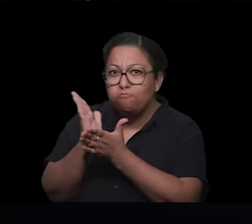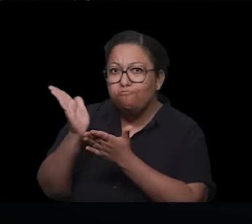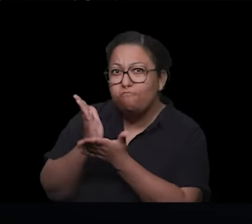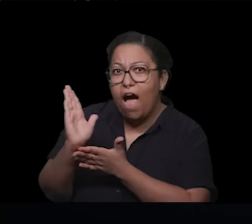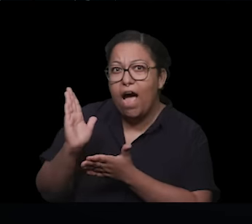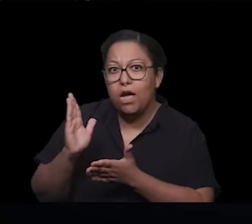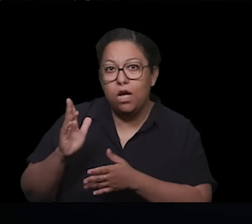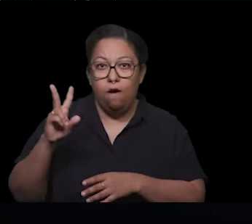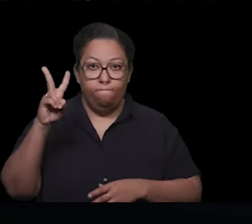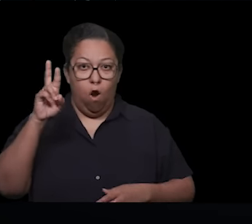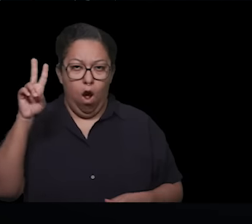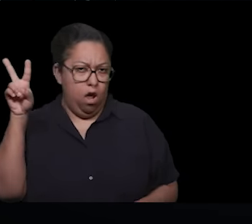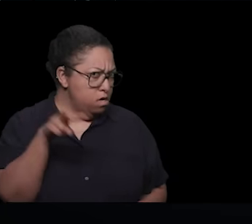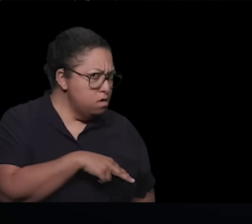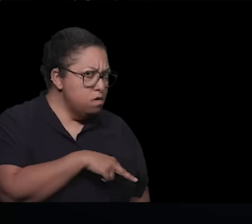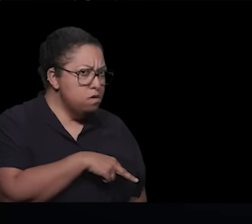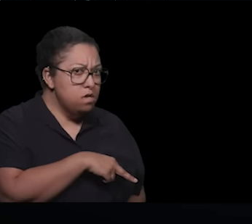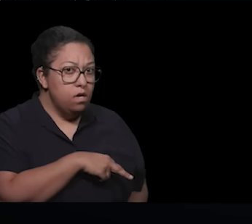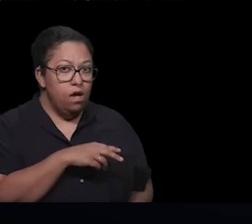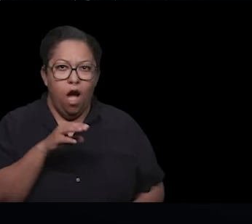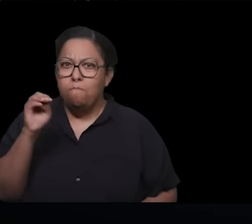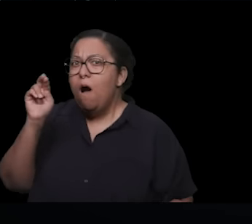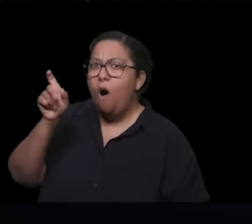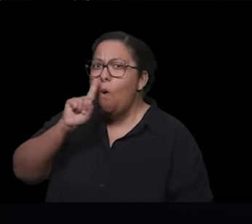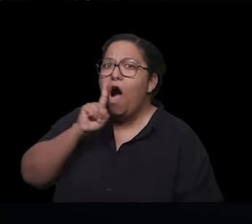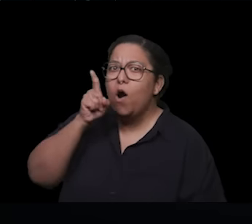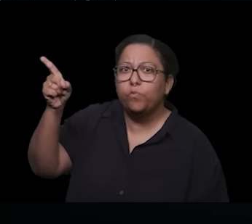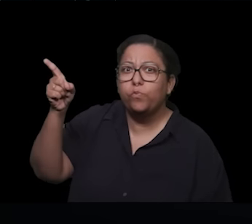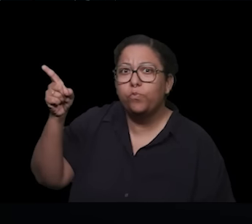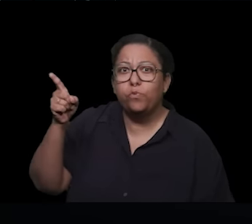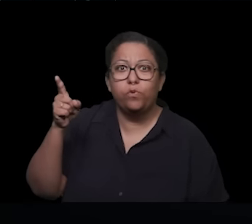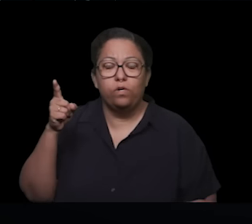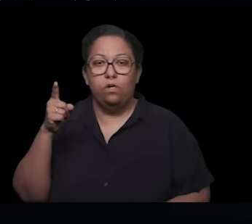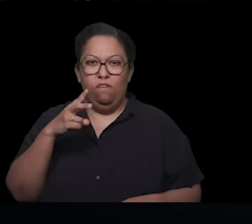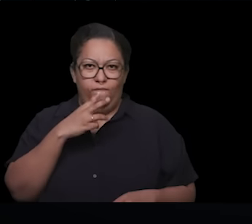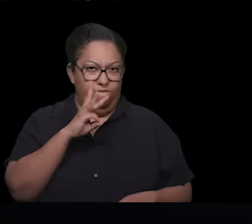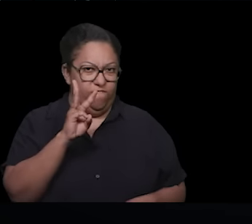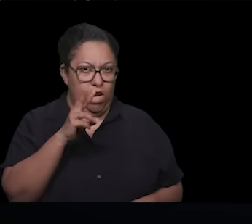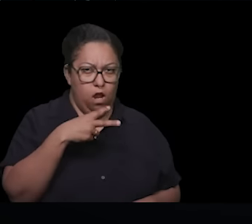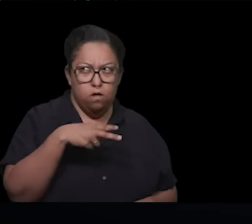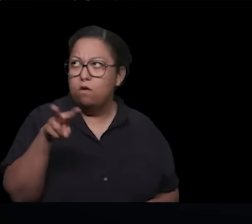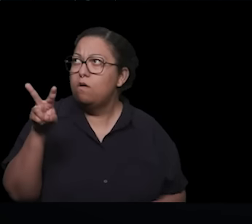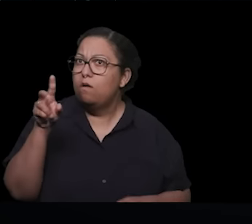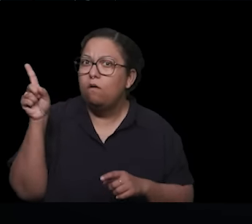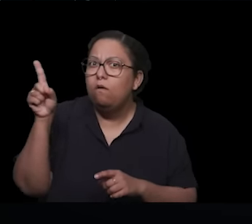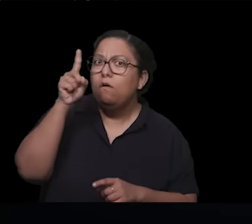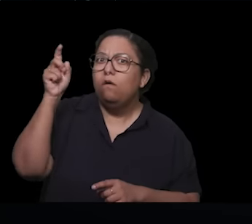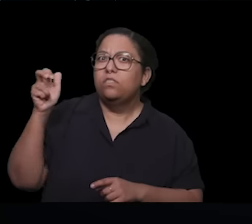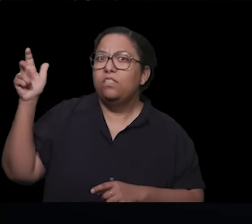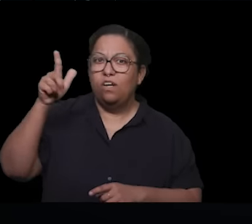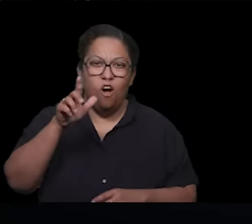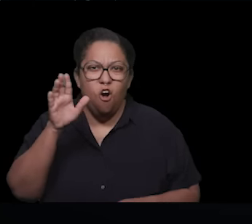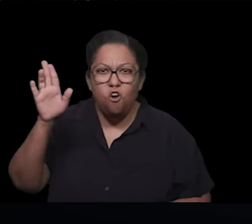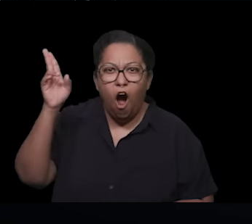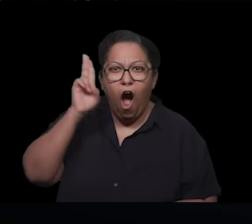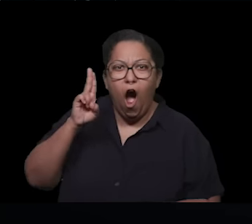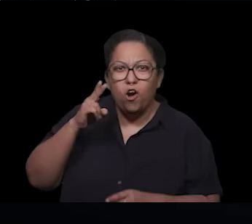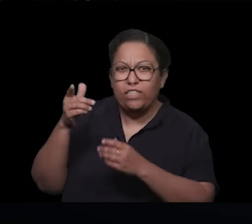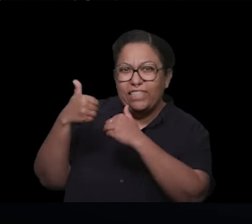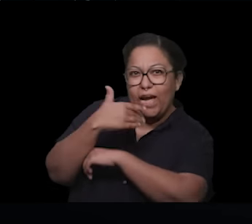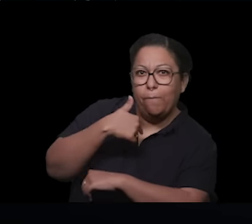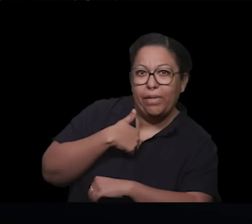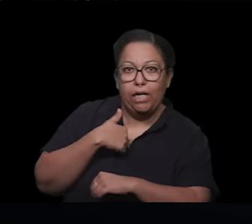Marie, are you all right? Von Rumpel looks down. Marie! Where are you? Werner looks up the spiral staircase. Your Uncle Chen sent